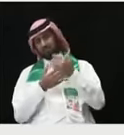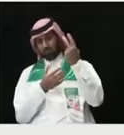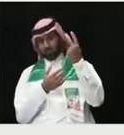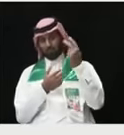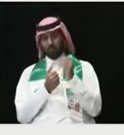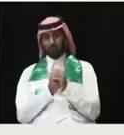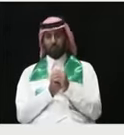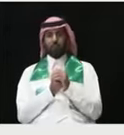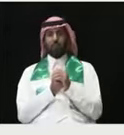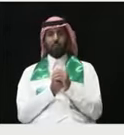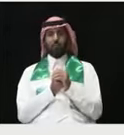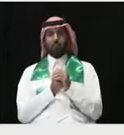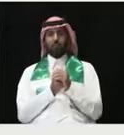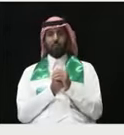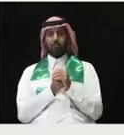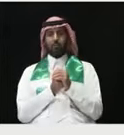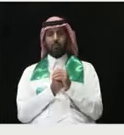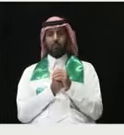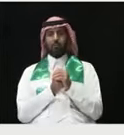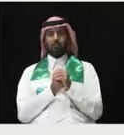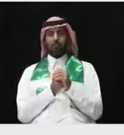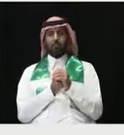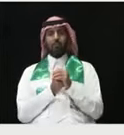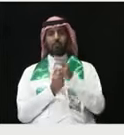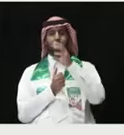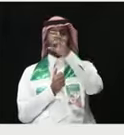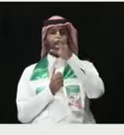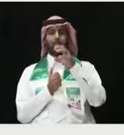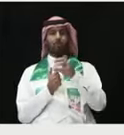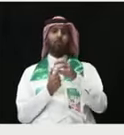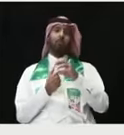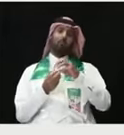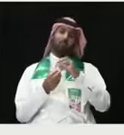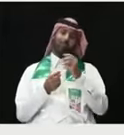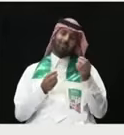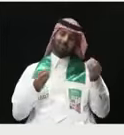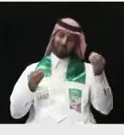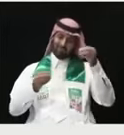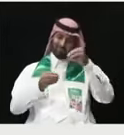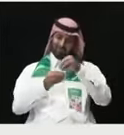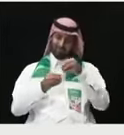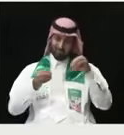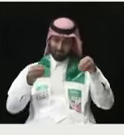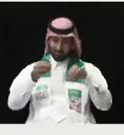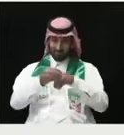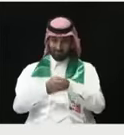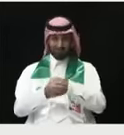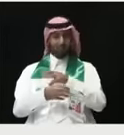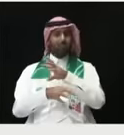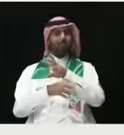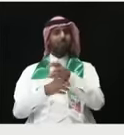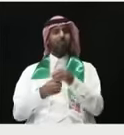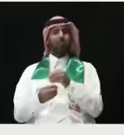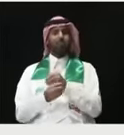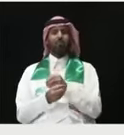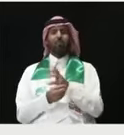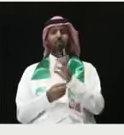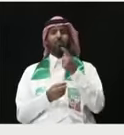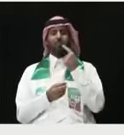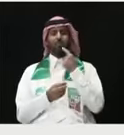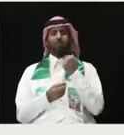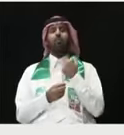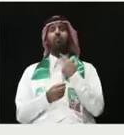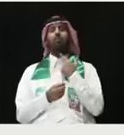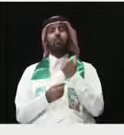in the past progressive. Okay. The other one, we can change the order. If you want to start, sometimes you would love to start